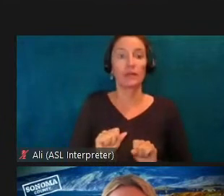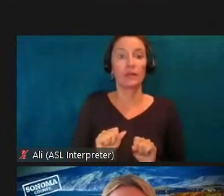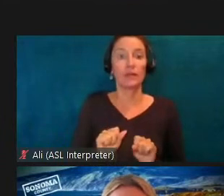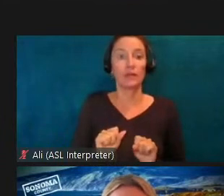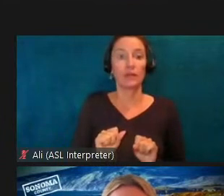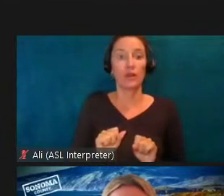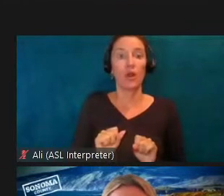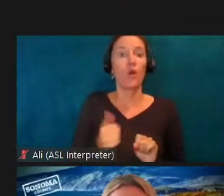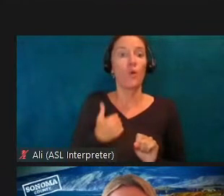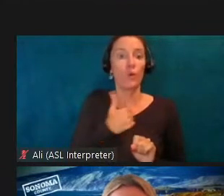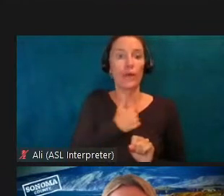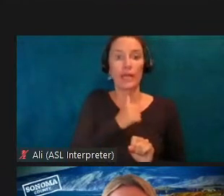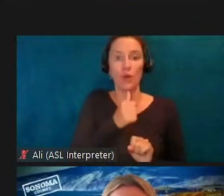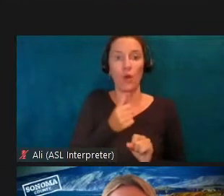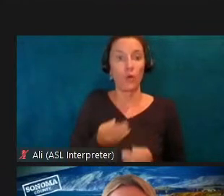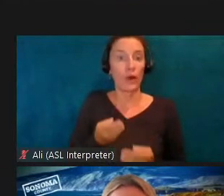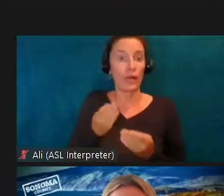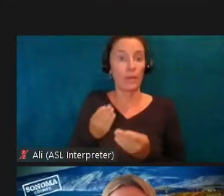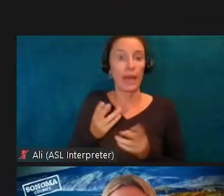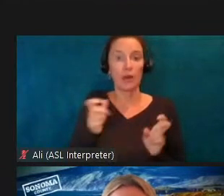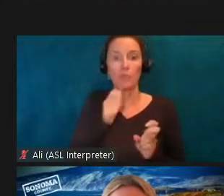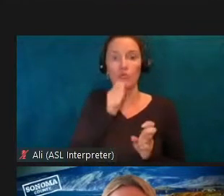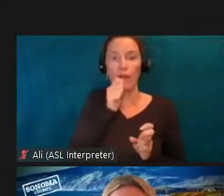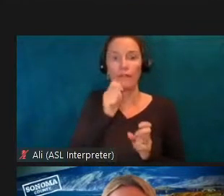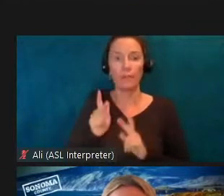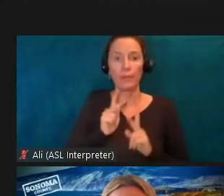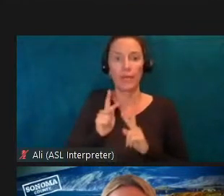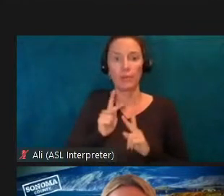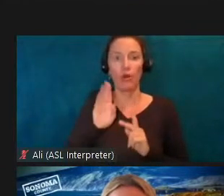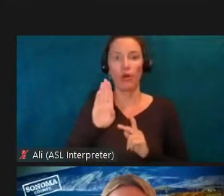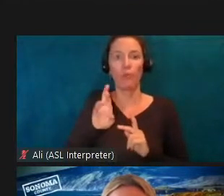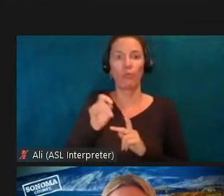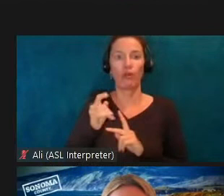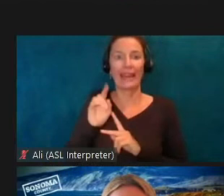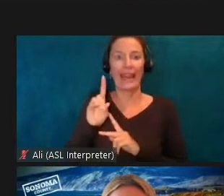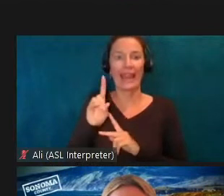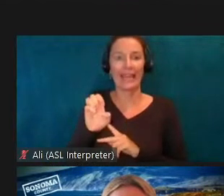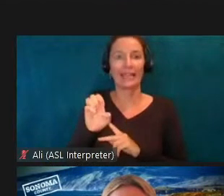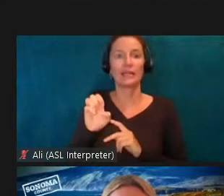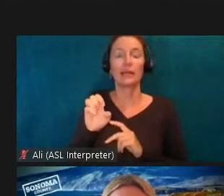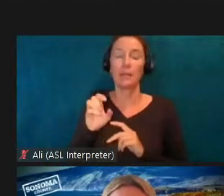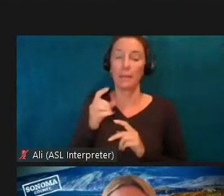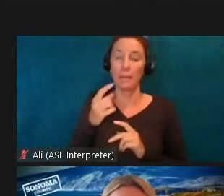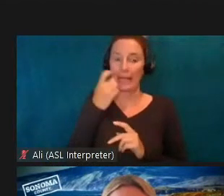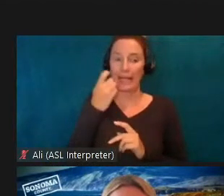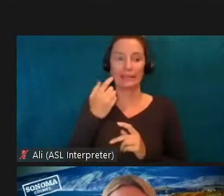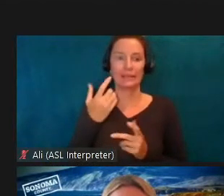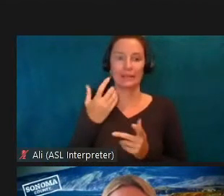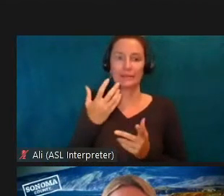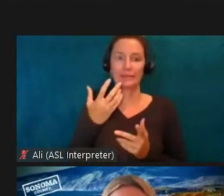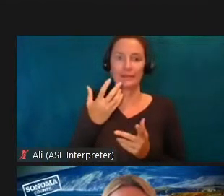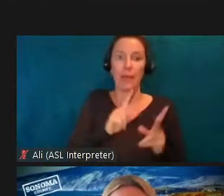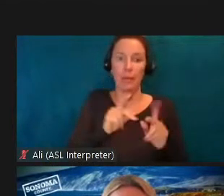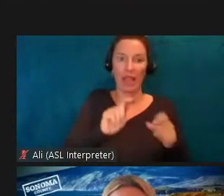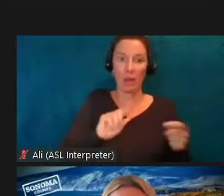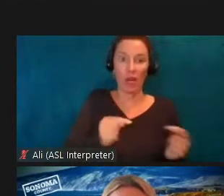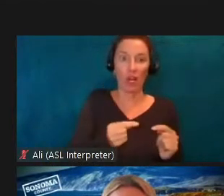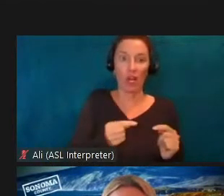don't recommend private citizen brigades just because we could really hurt people in that process.